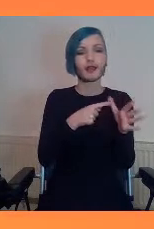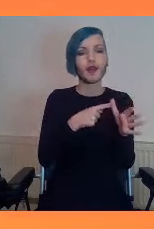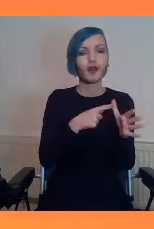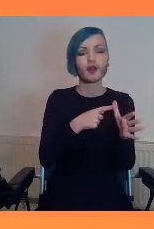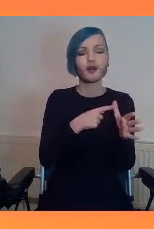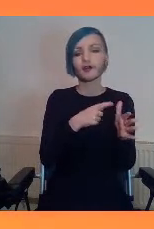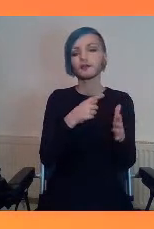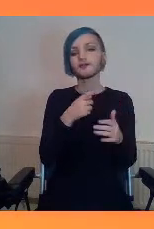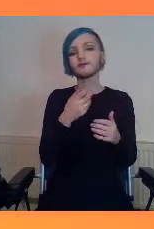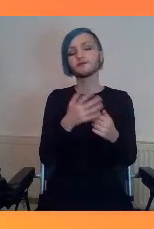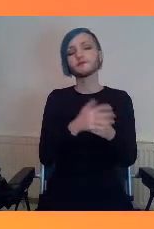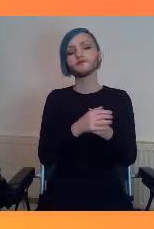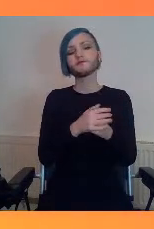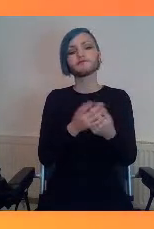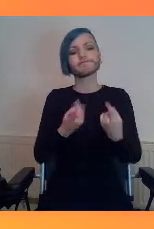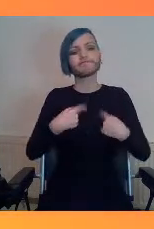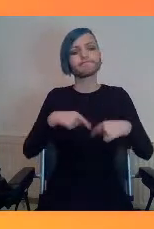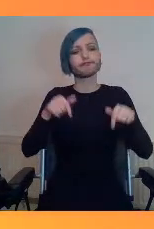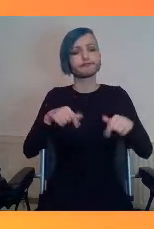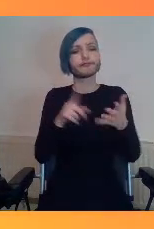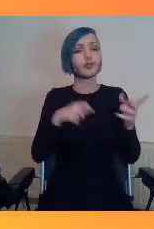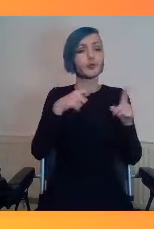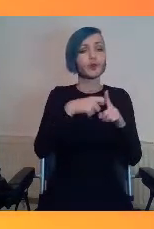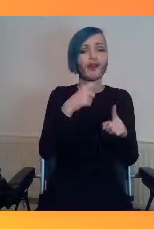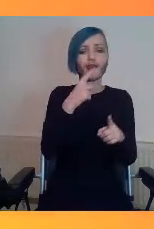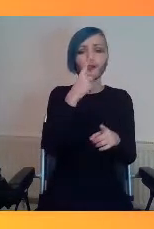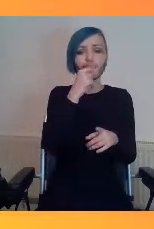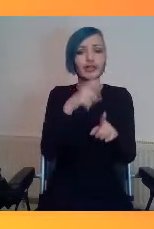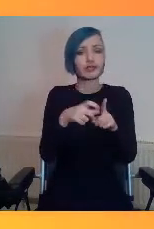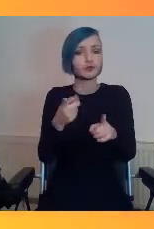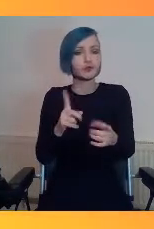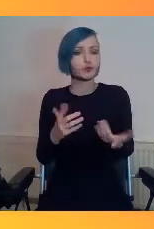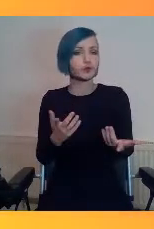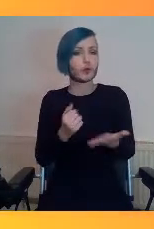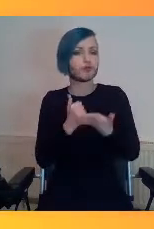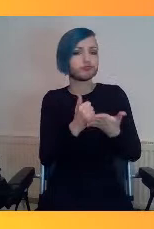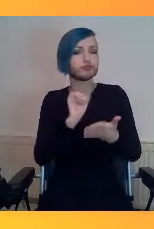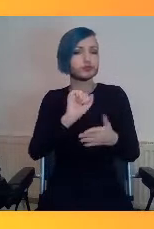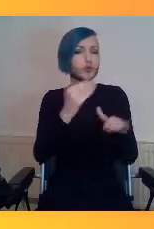we can do here in the UK to support all your work in Ukraine?